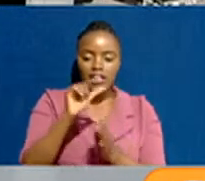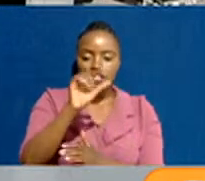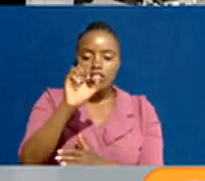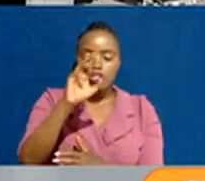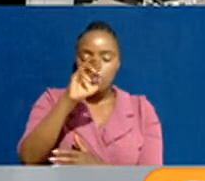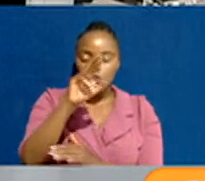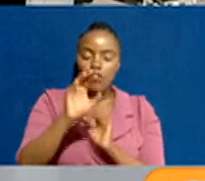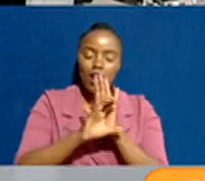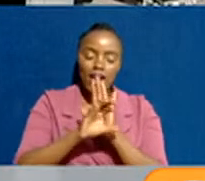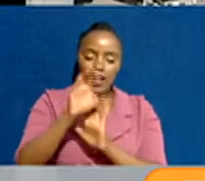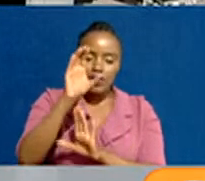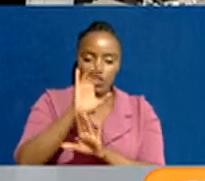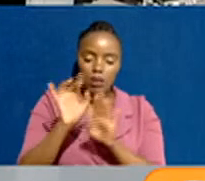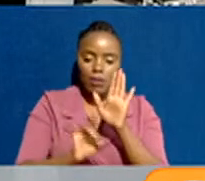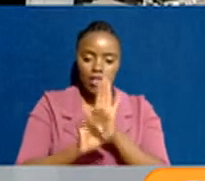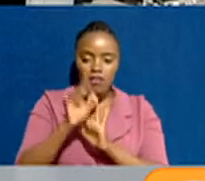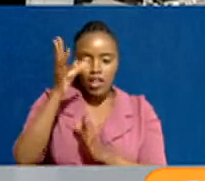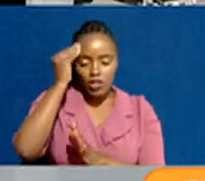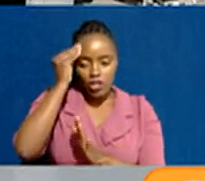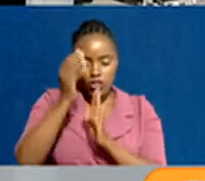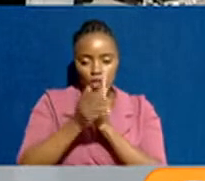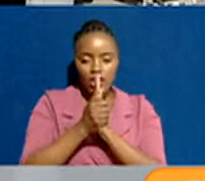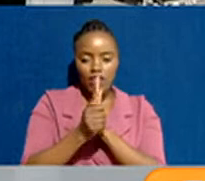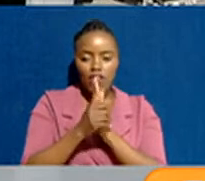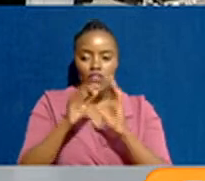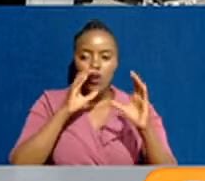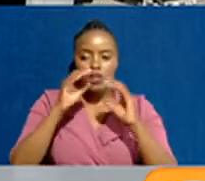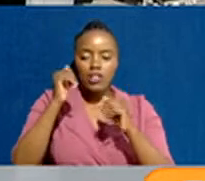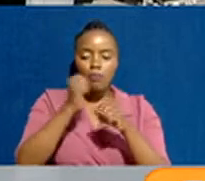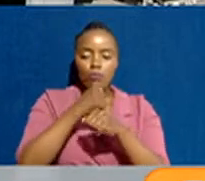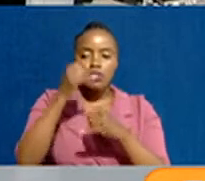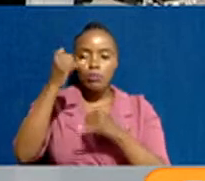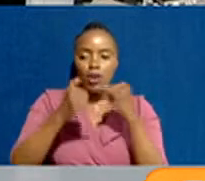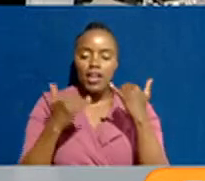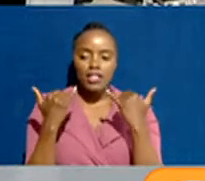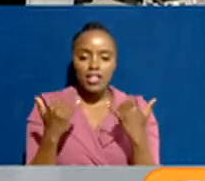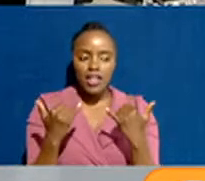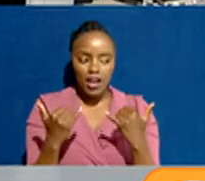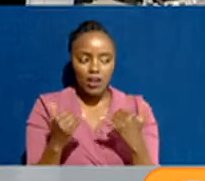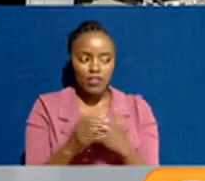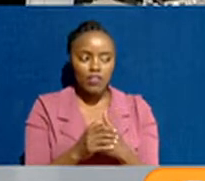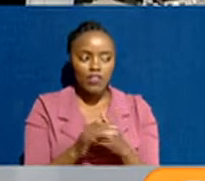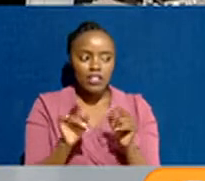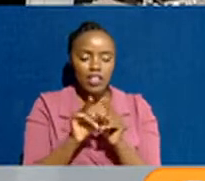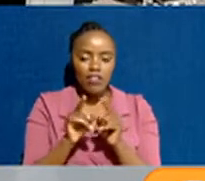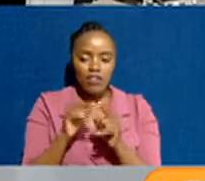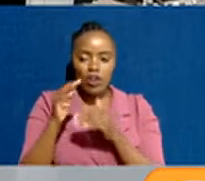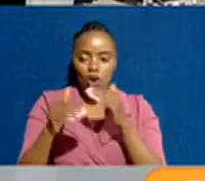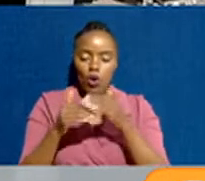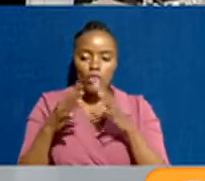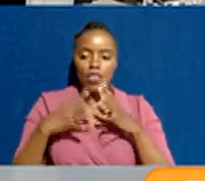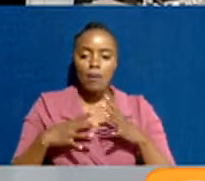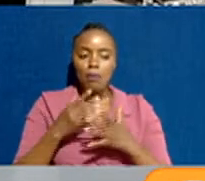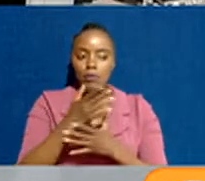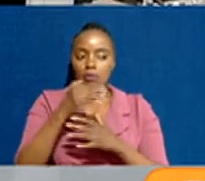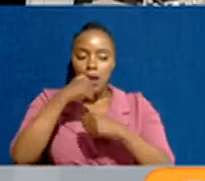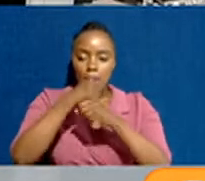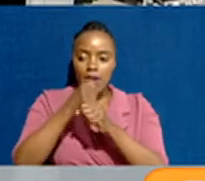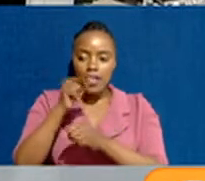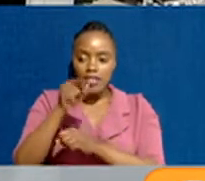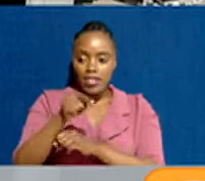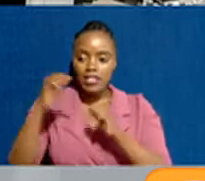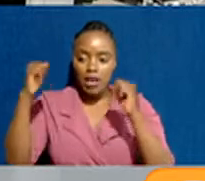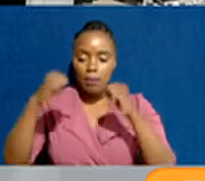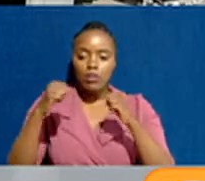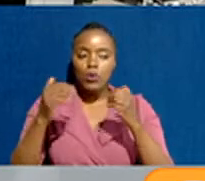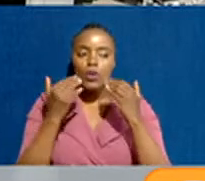Curriculum Development and Education Expert as well. This is a conversation we can't end now. And on behalf of everybody else who made this